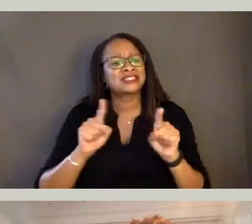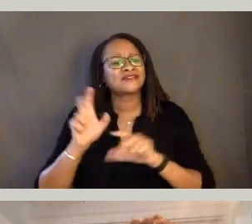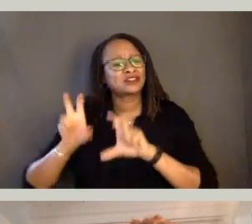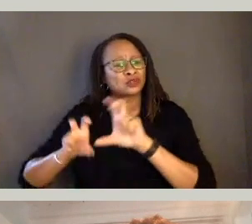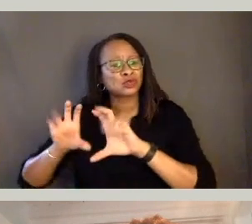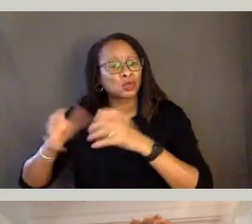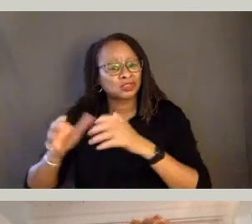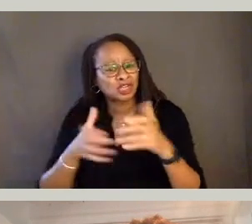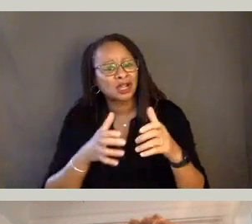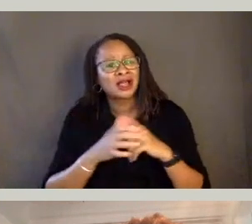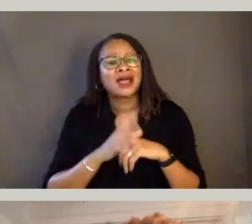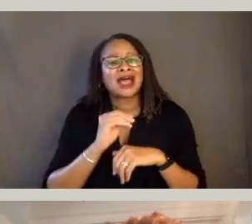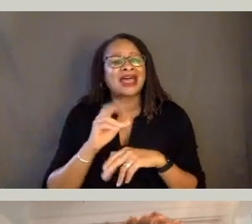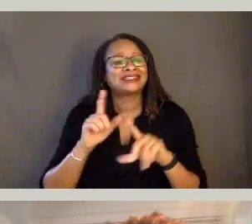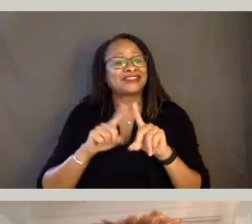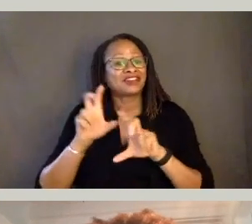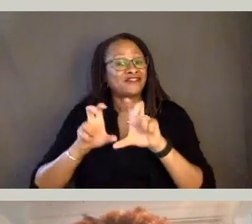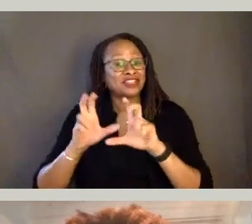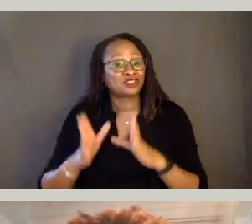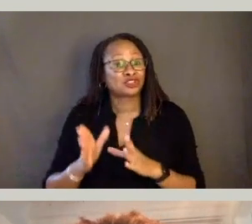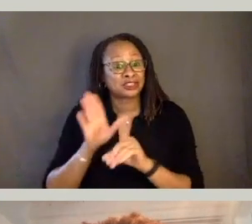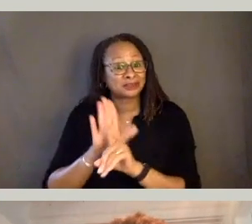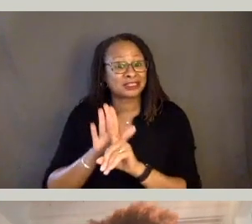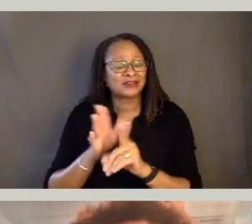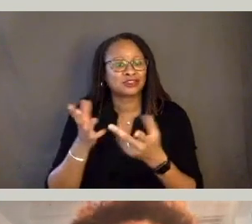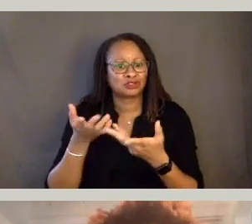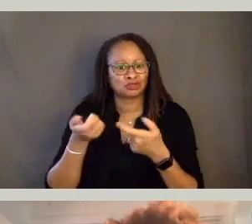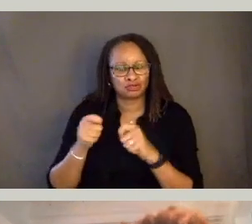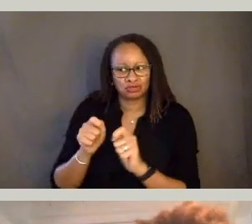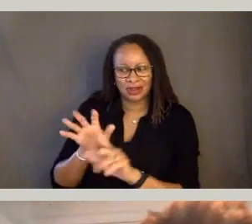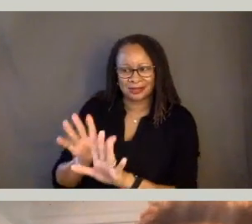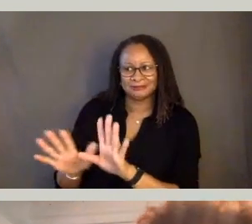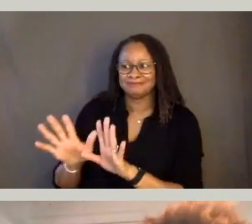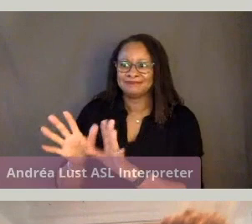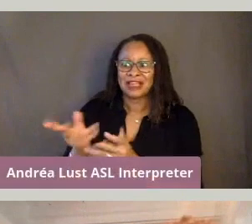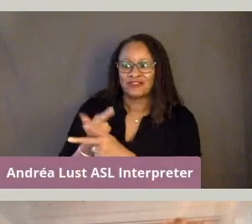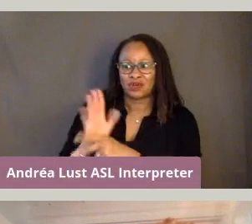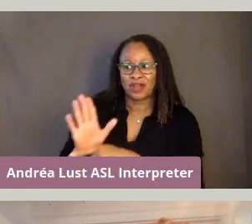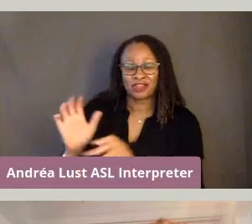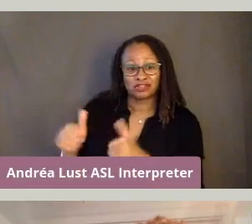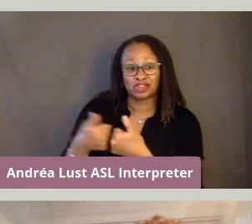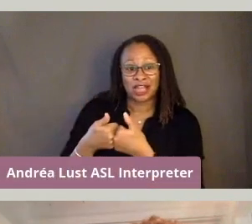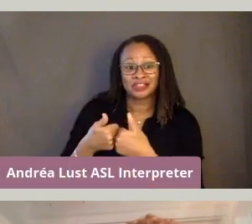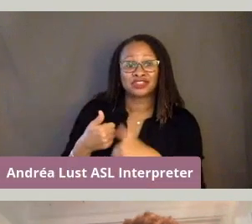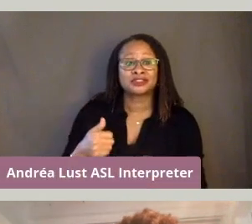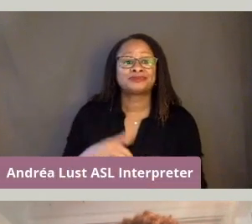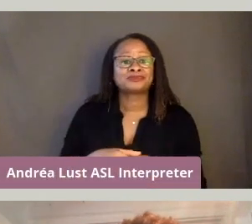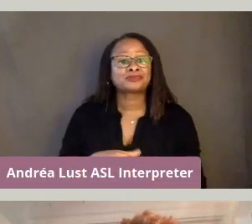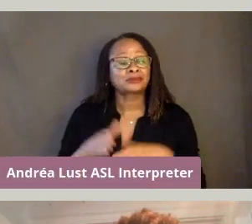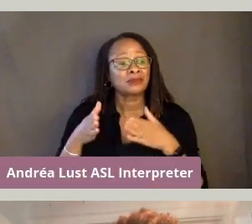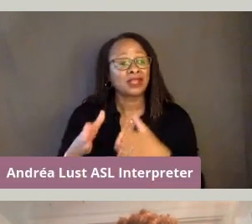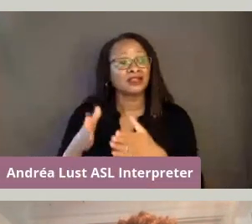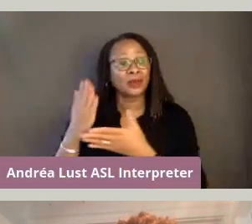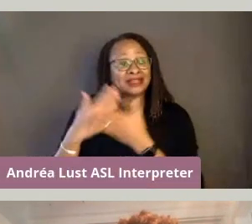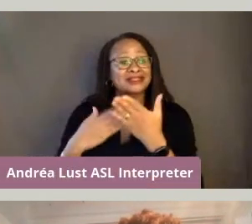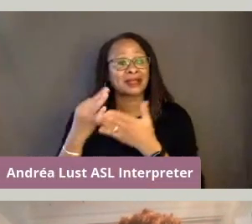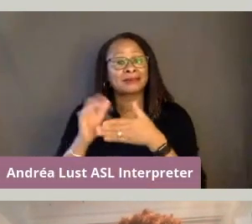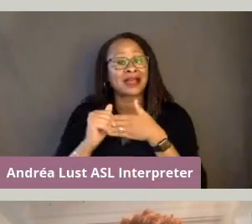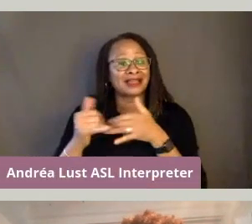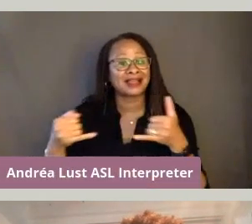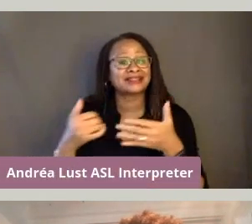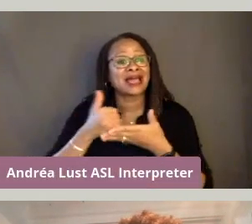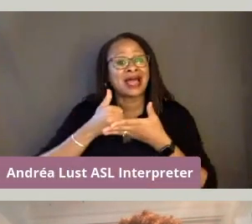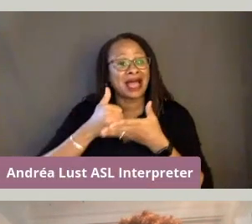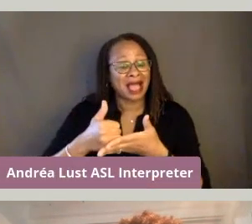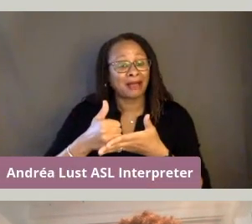investors themselves who endorsed to try to lay bare some of the challenges we face and the ways in which some things in the guidelines help them